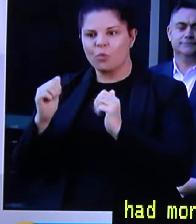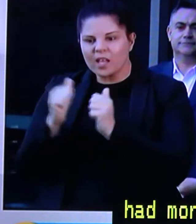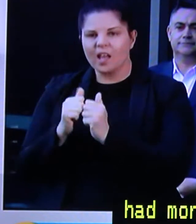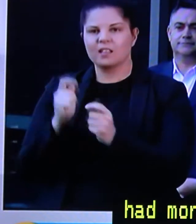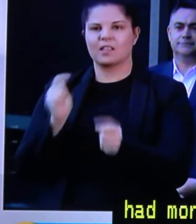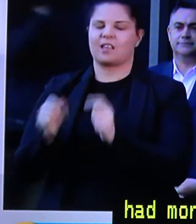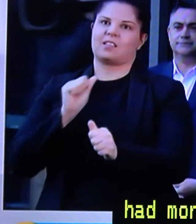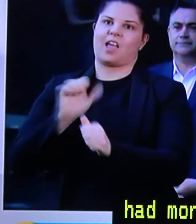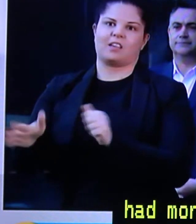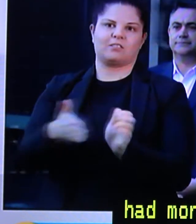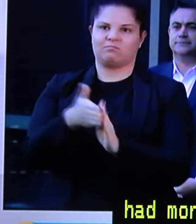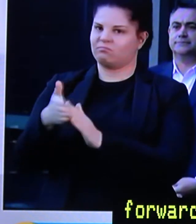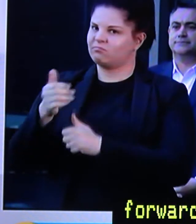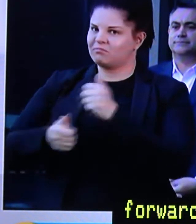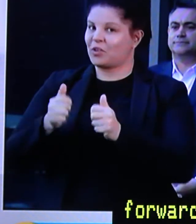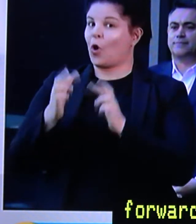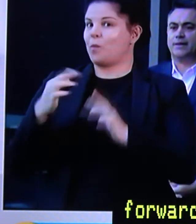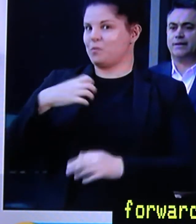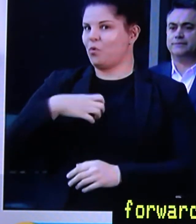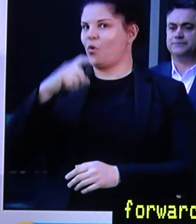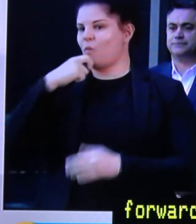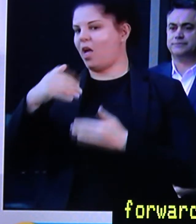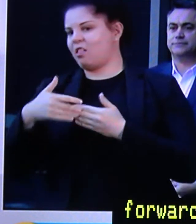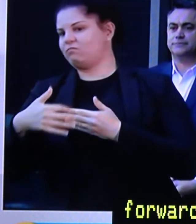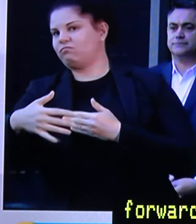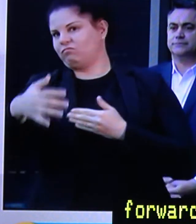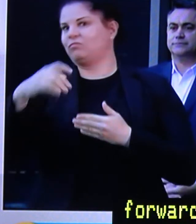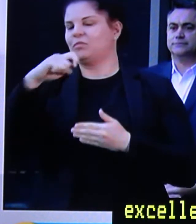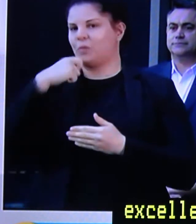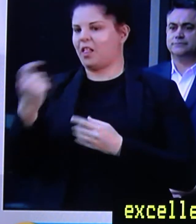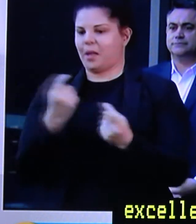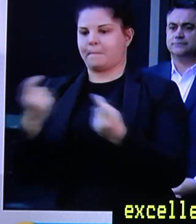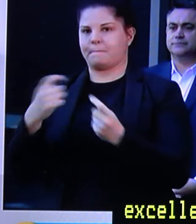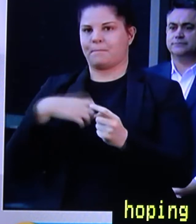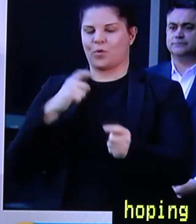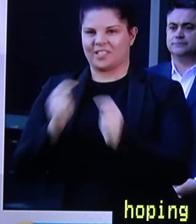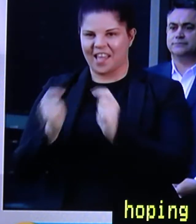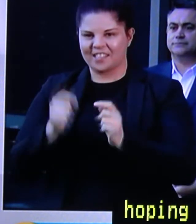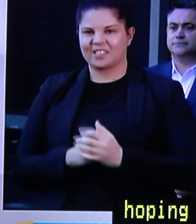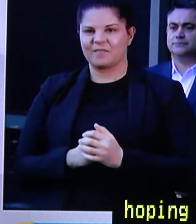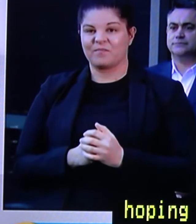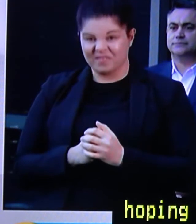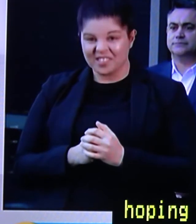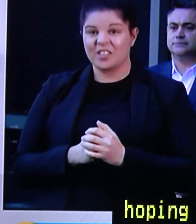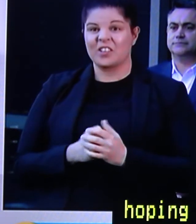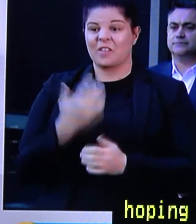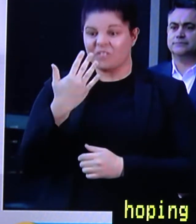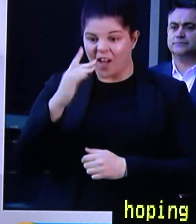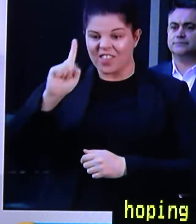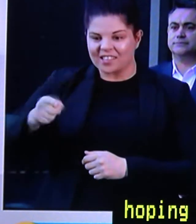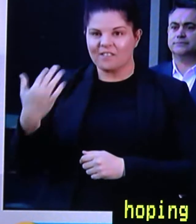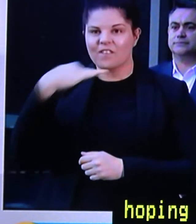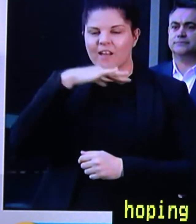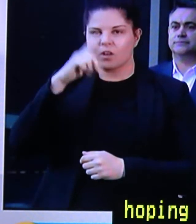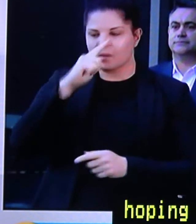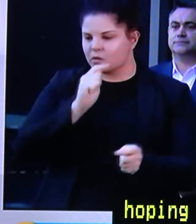And of course, we're hoping to keep boosting those numbers over the weekend. And out of all those 5,500 cases that or tests, there was